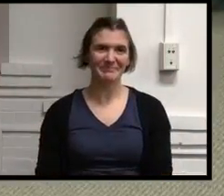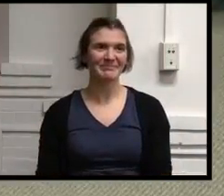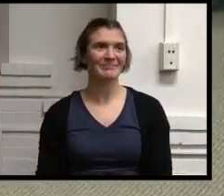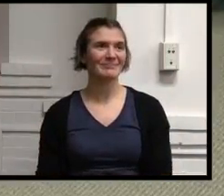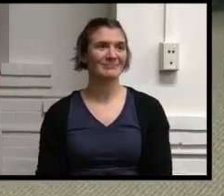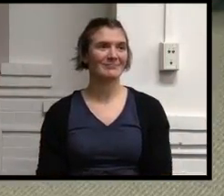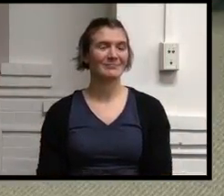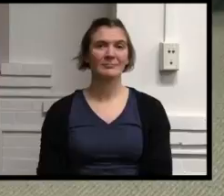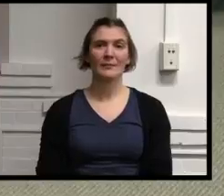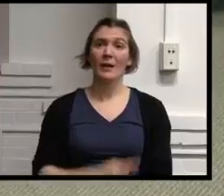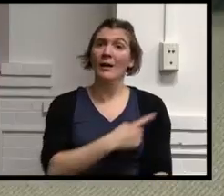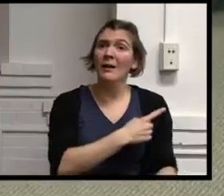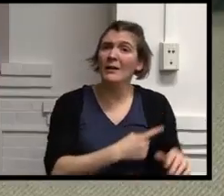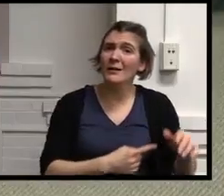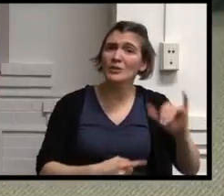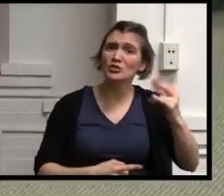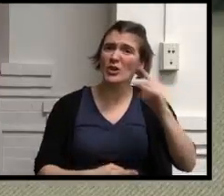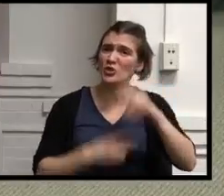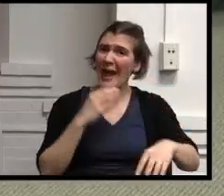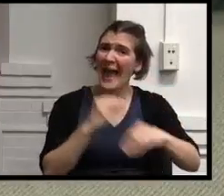don't want to do a friendly amendment?